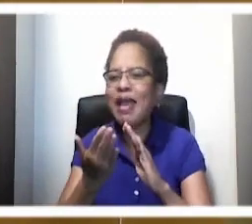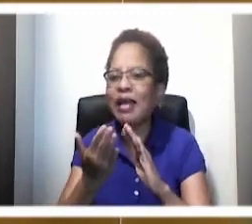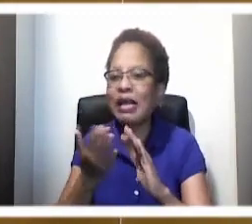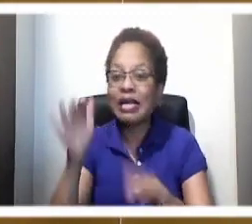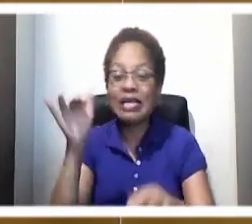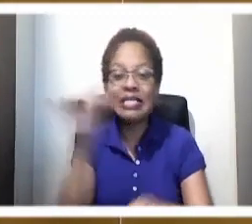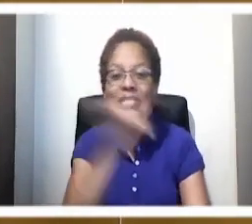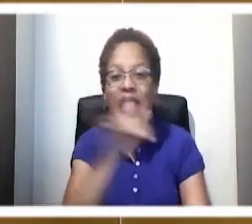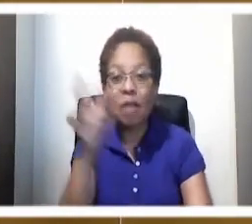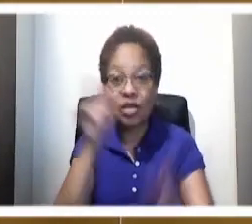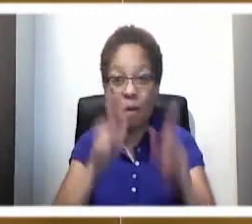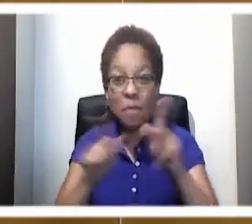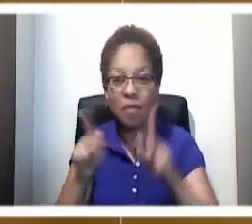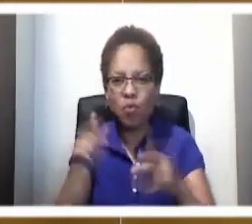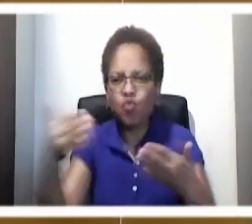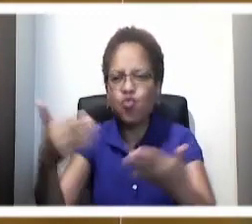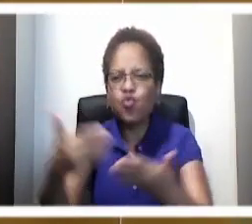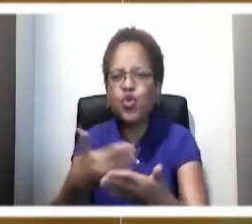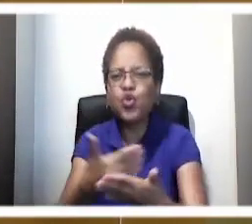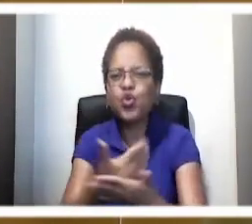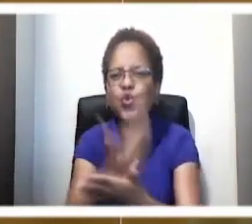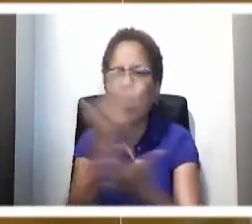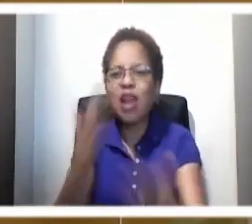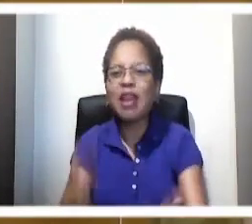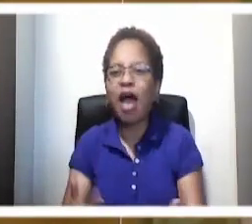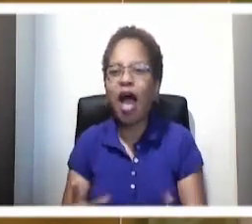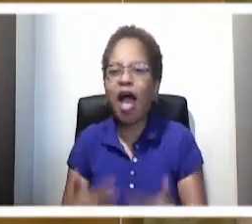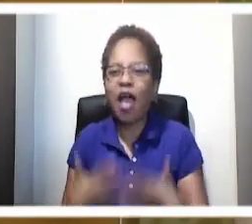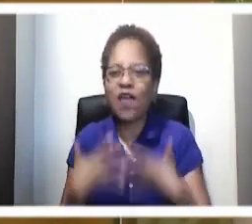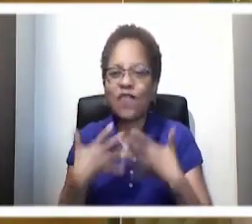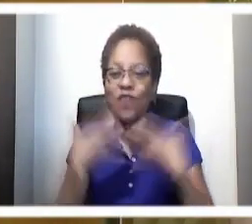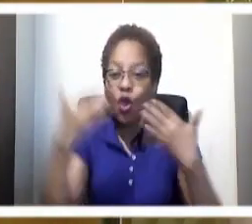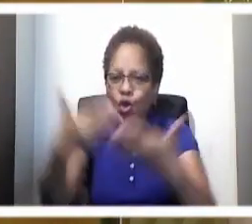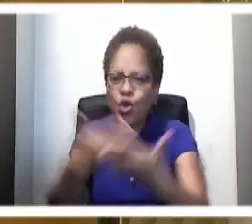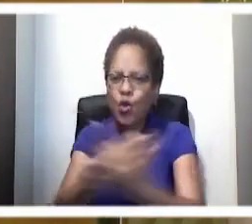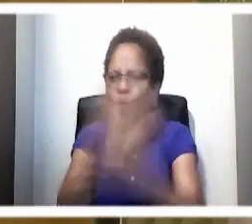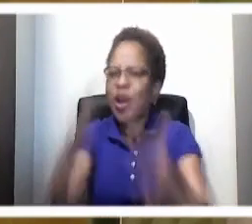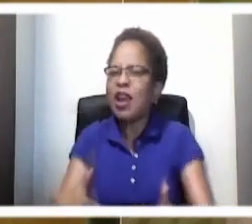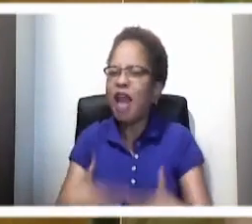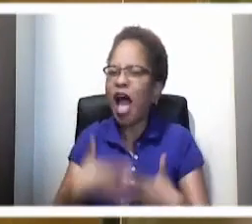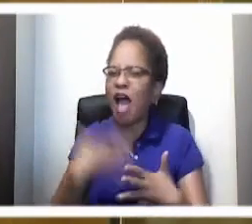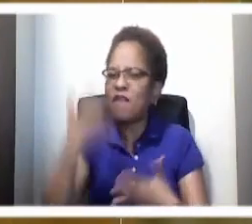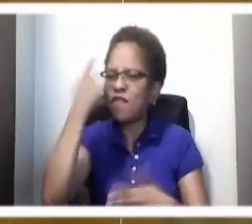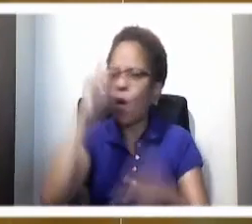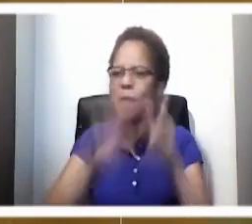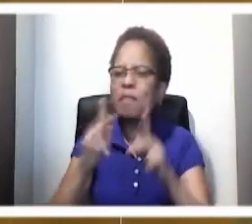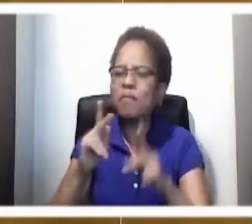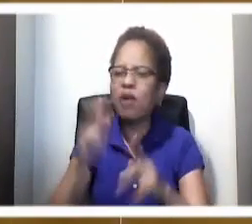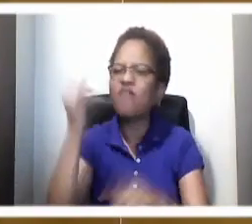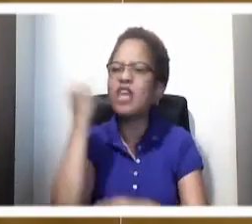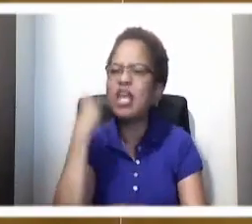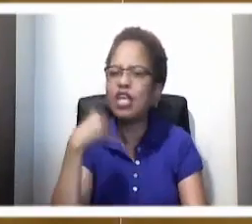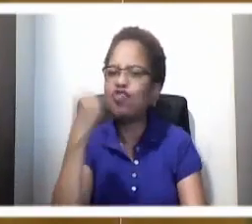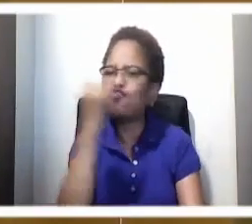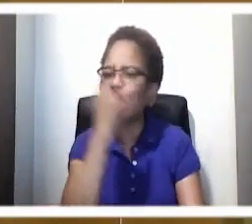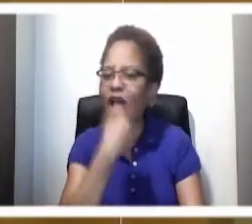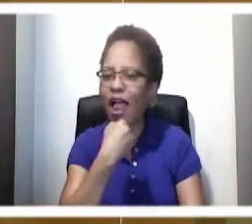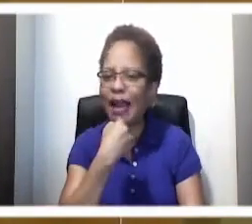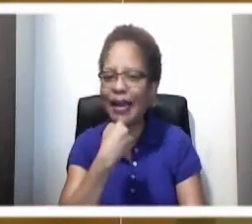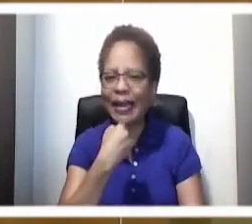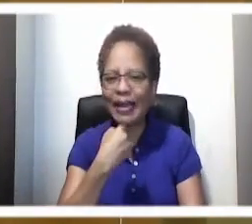after the exile. New life for the people of Israel. This small group,